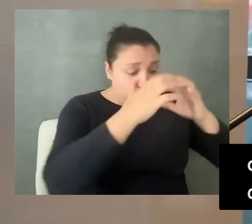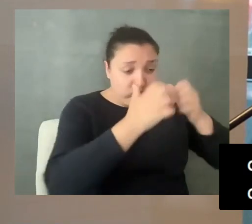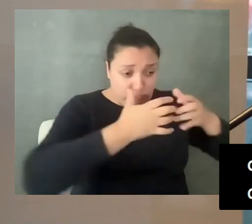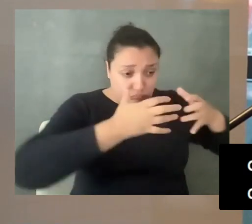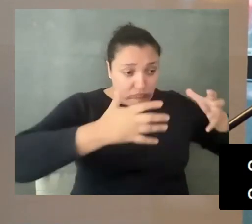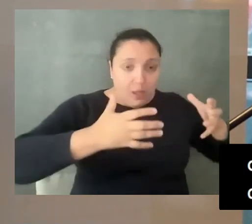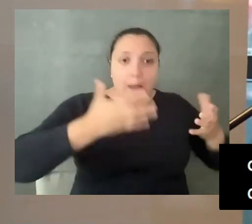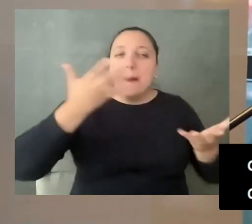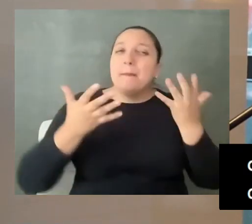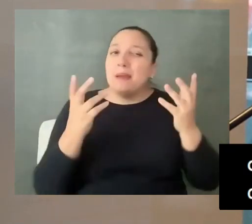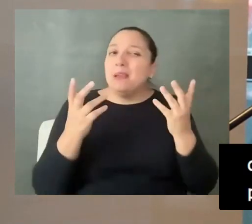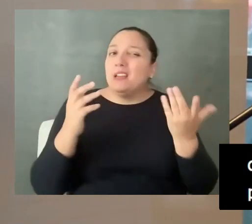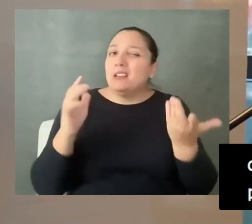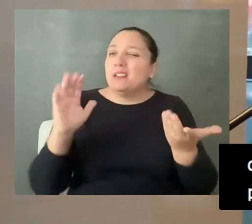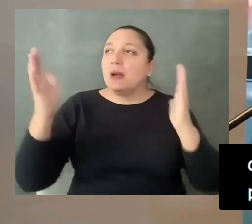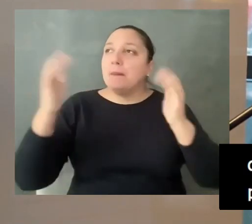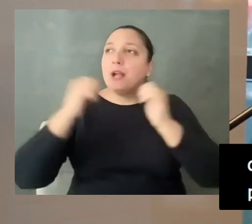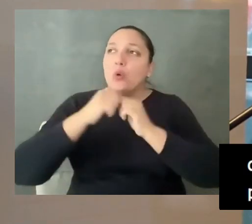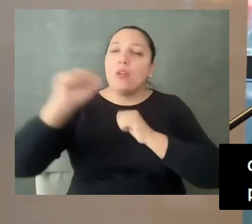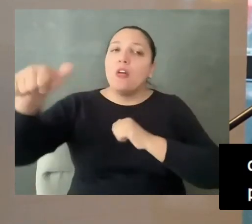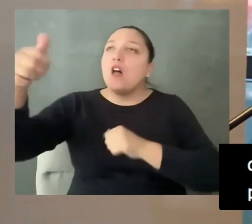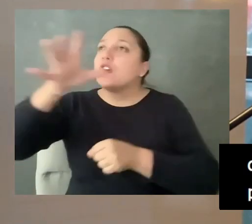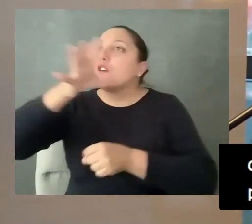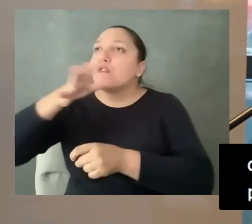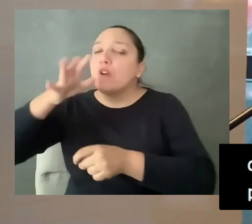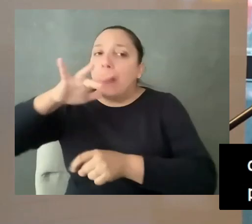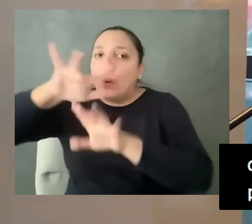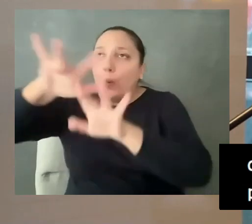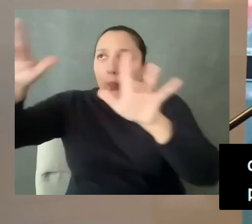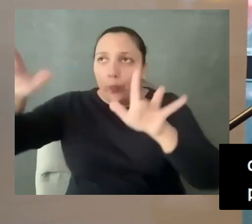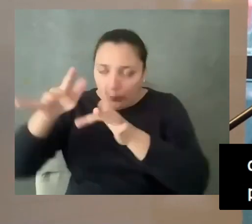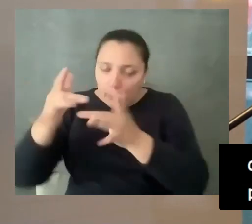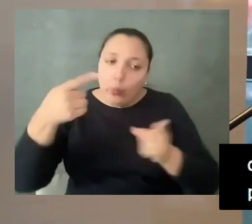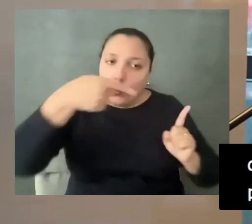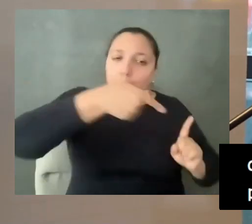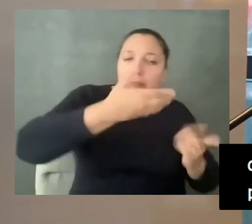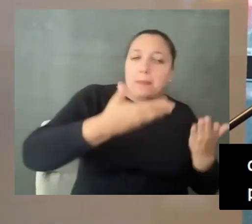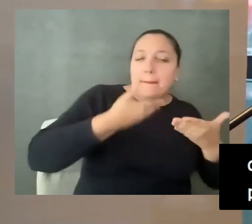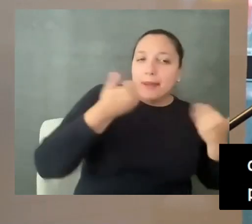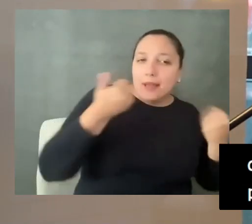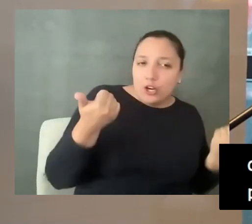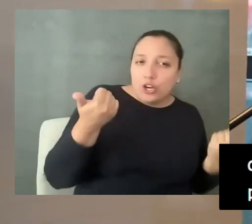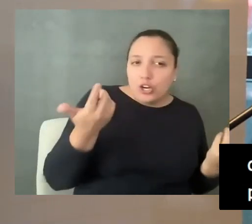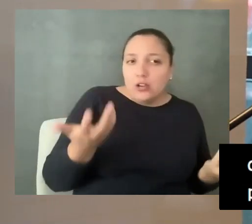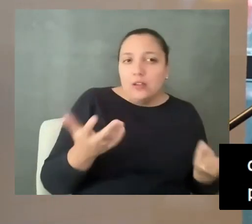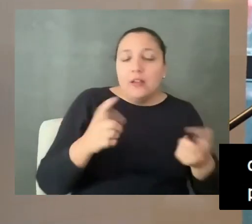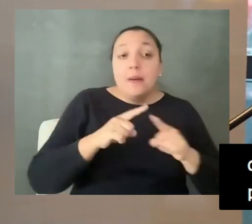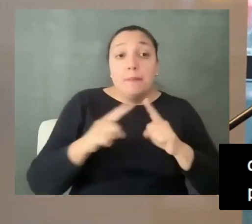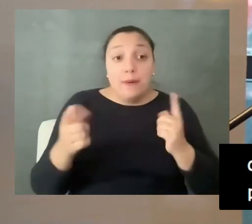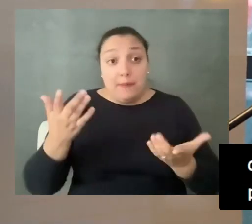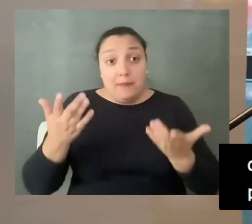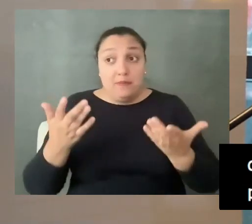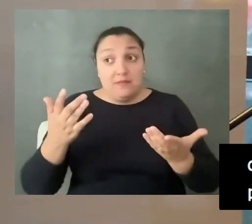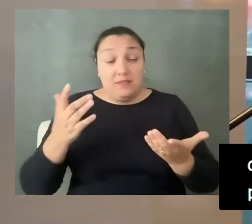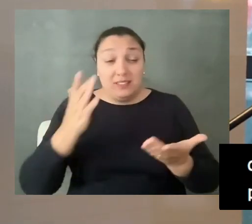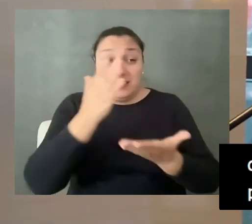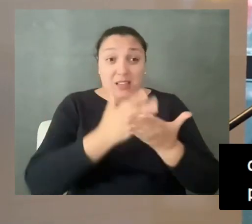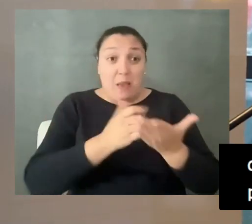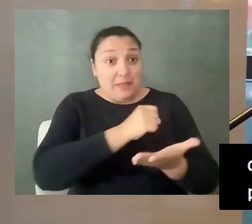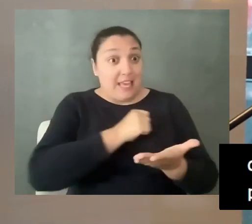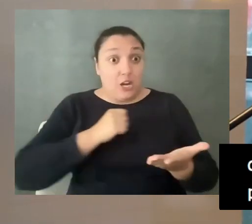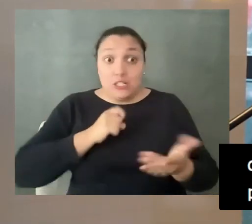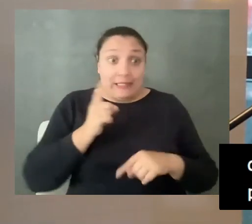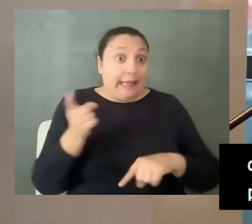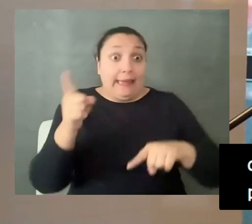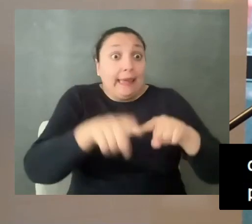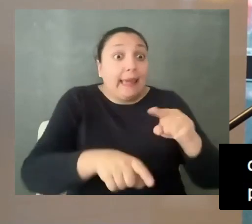so as a statewide elected official, I'm dealing with my colleagues across the state all the time who have communities who can't get to